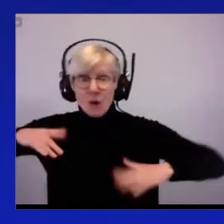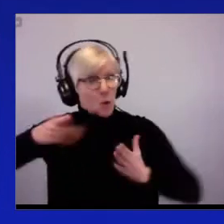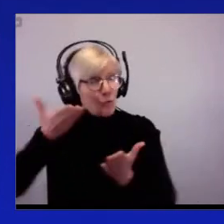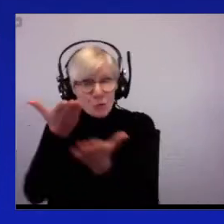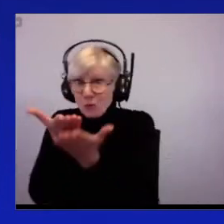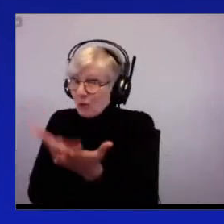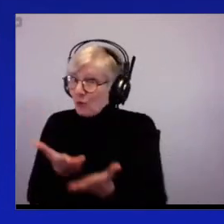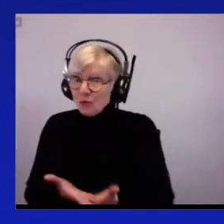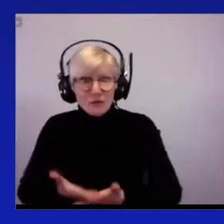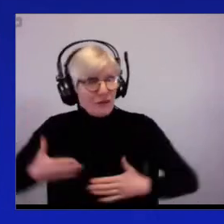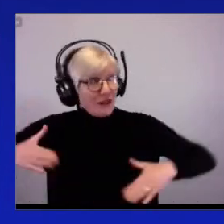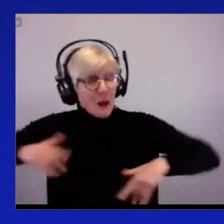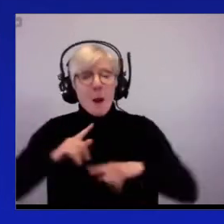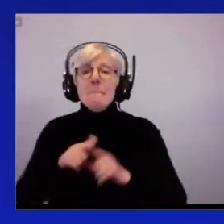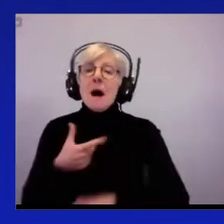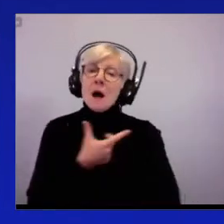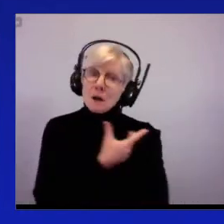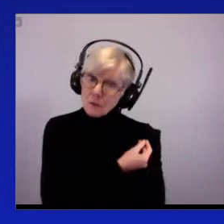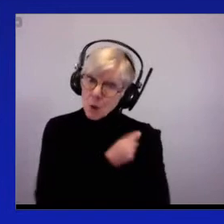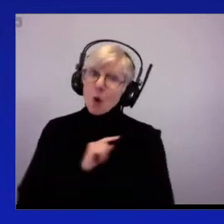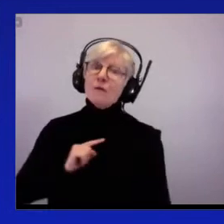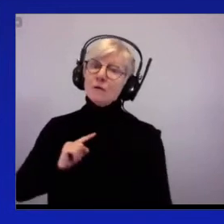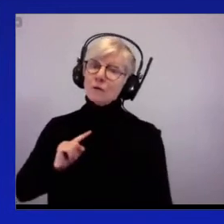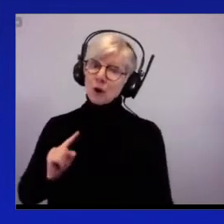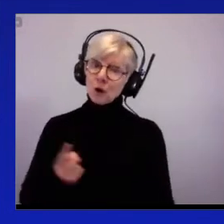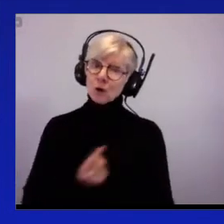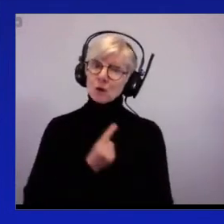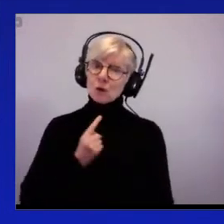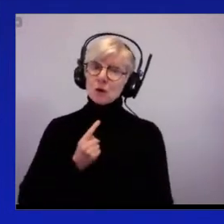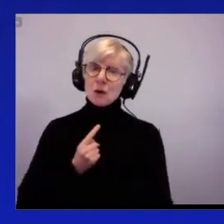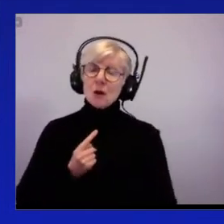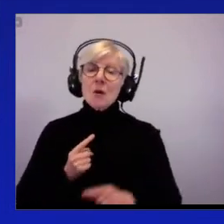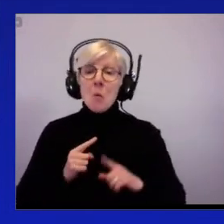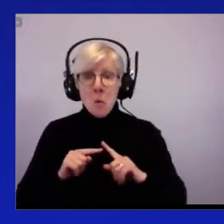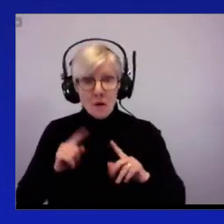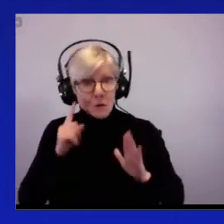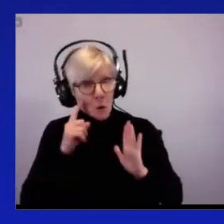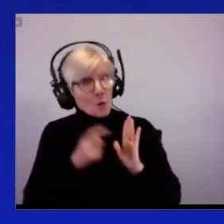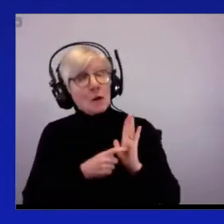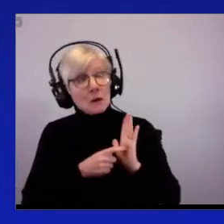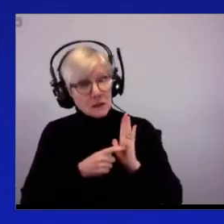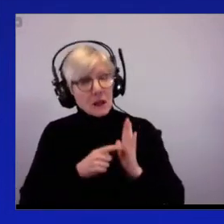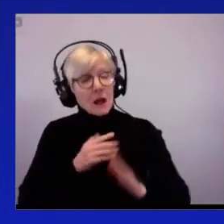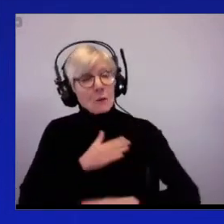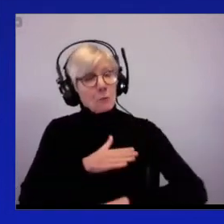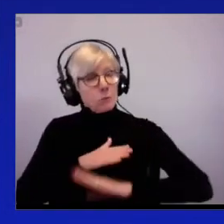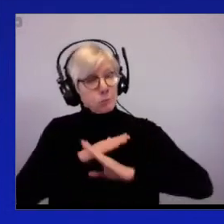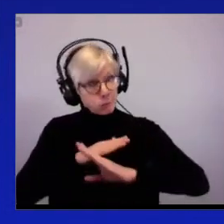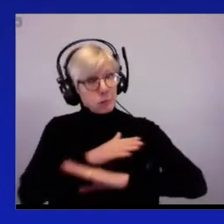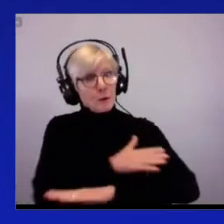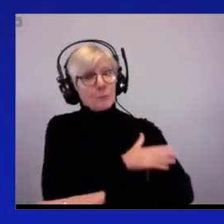dose, from the limited numbers in the studies, that the effectiveness in the vaccine can be up to 92%,